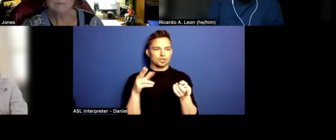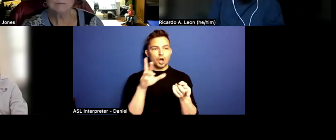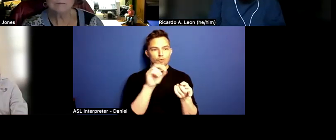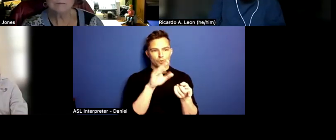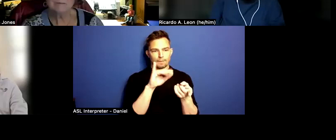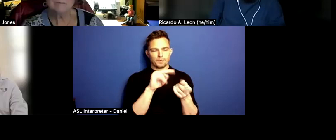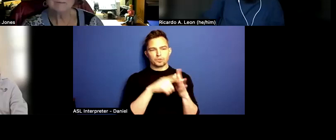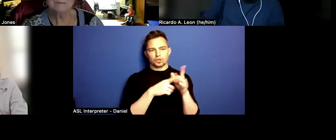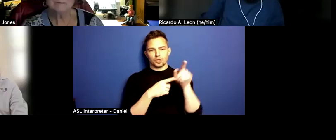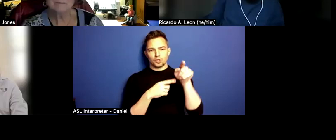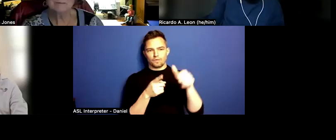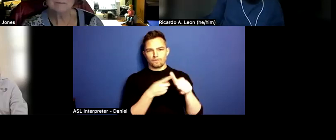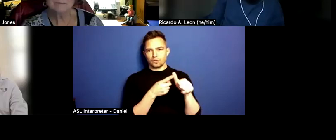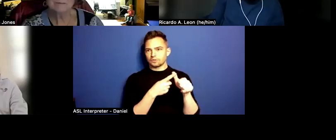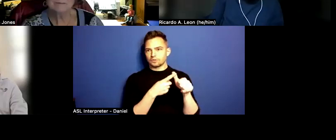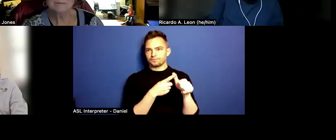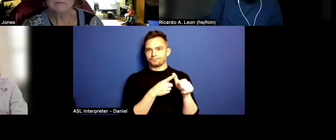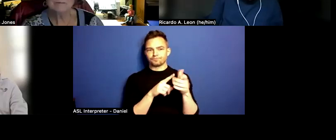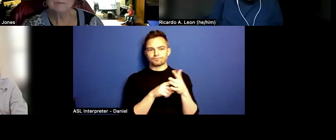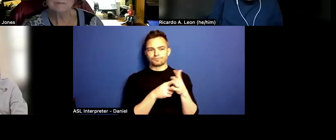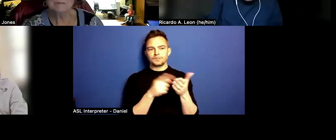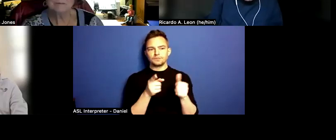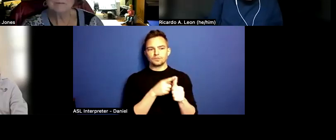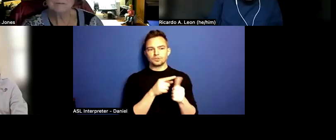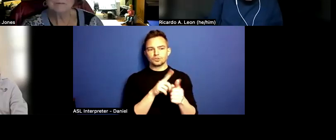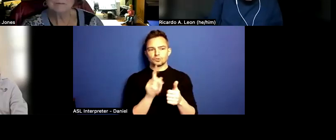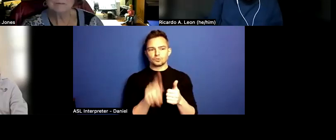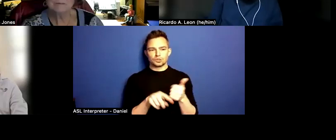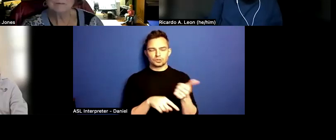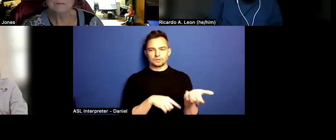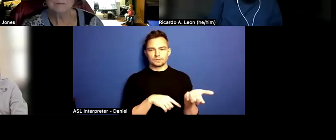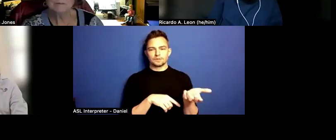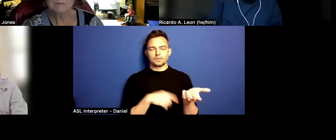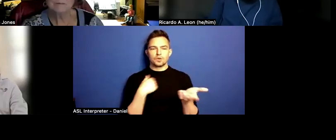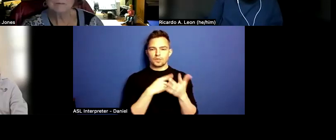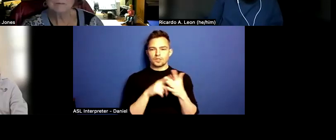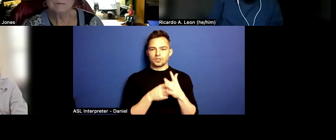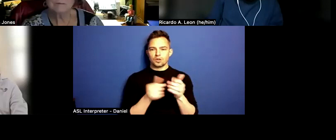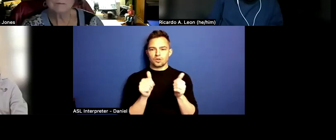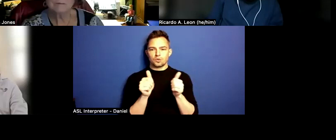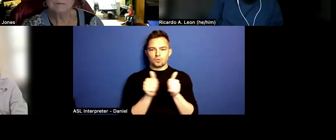with you to kick off this first question. We begin with